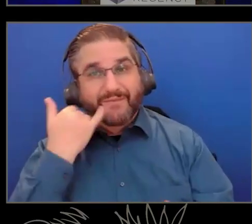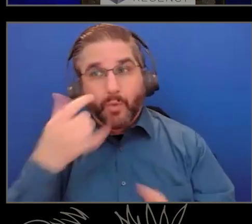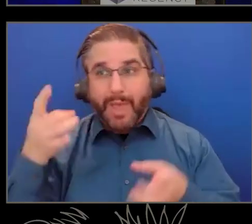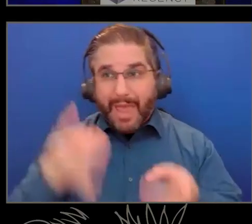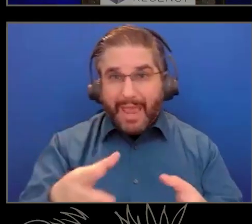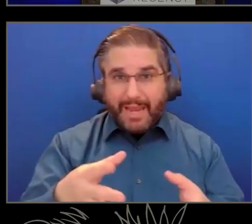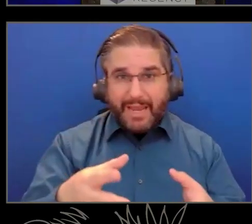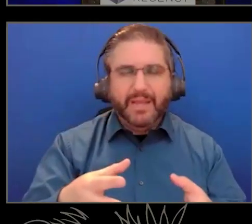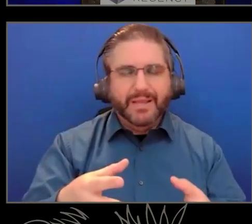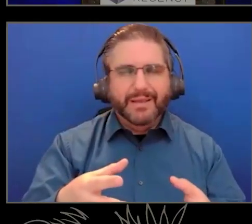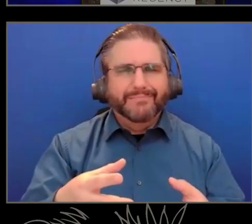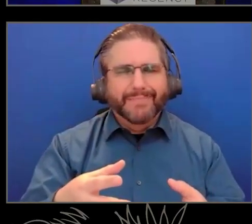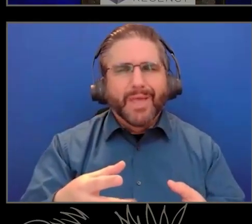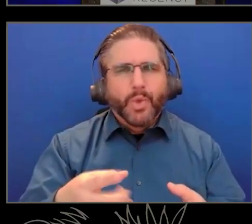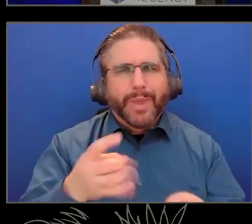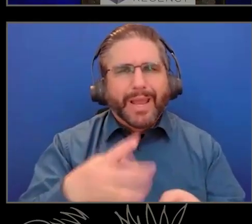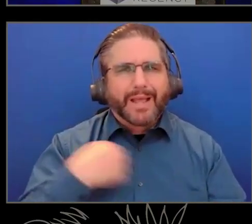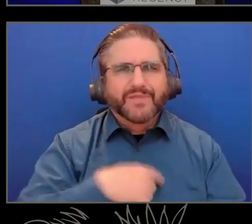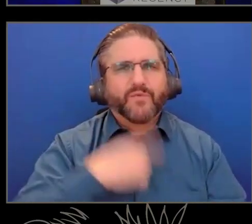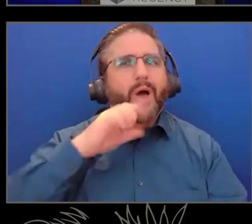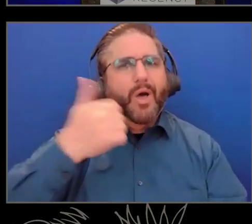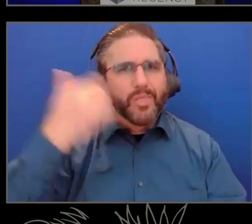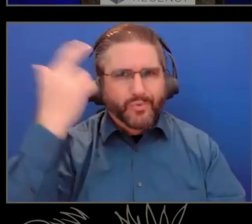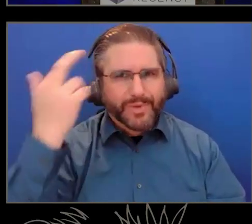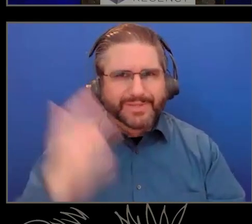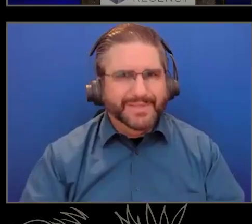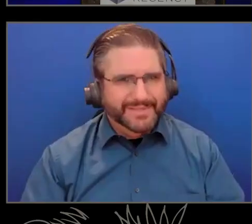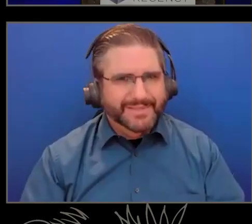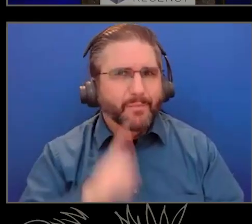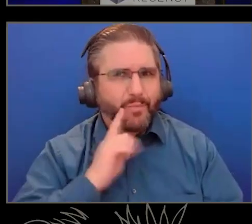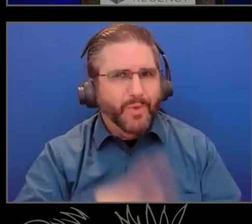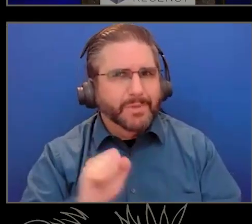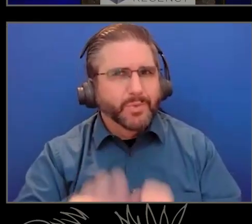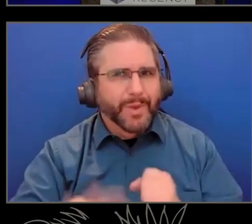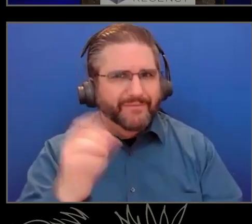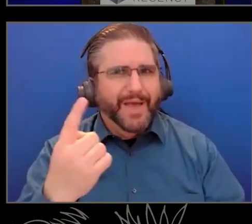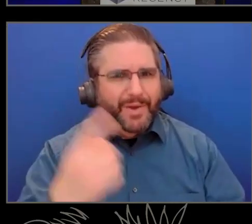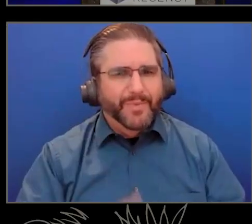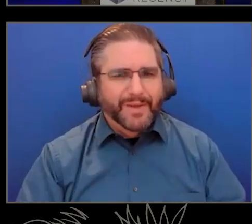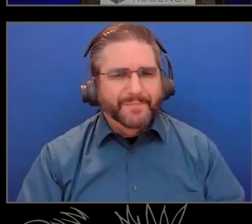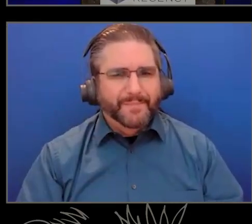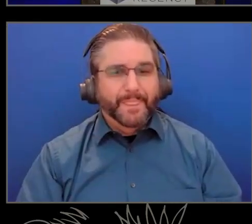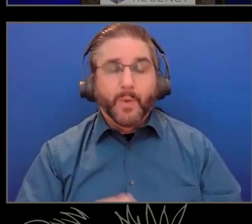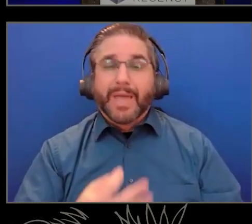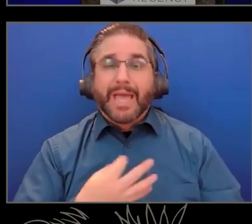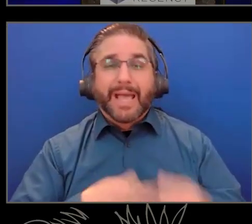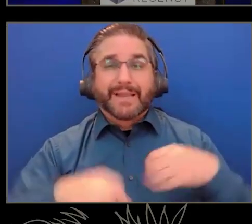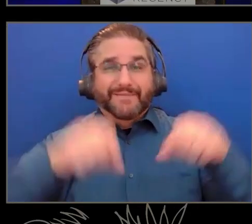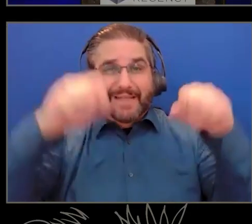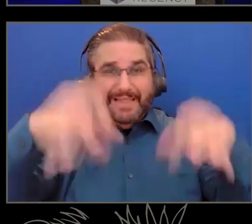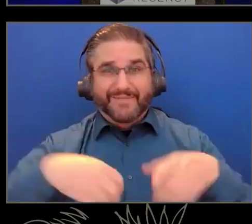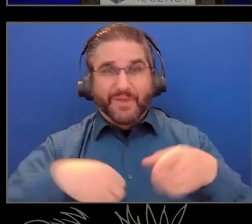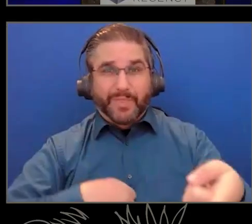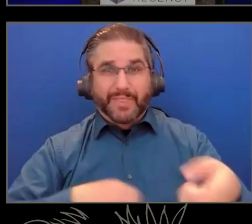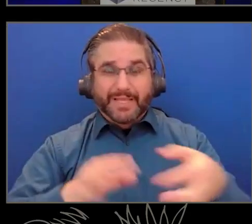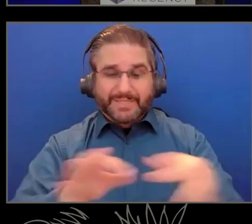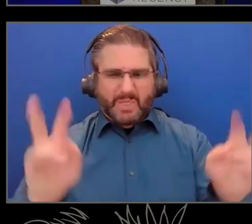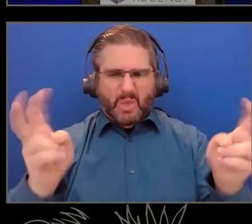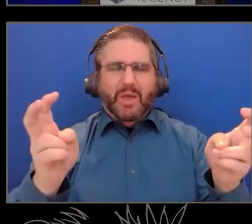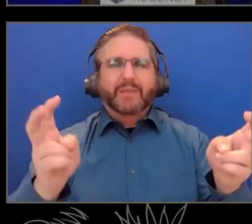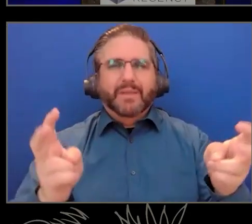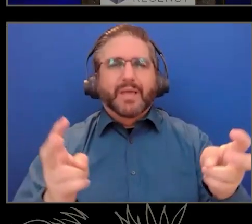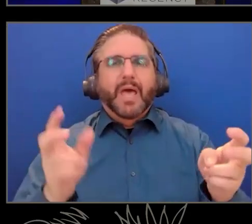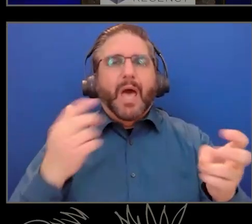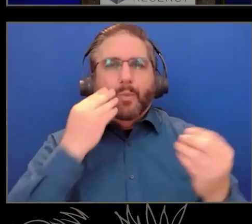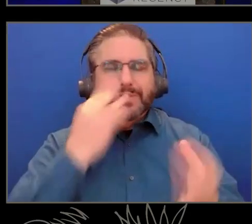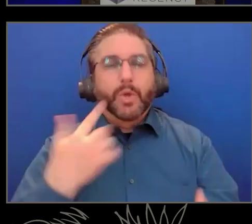other reasons to hate us. You can go find them, I promise you. So instead of just leaving it there, I will say that we can make it a little bit